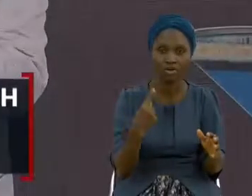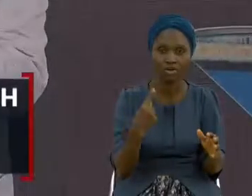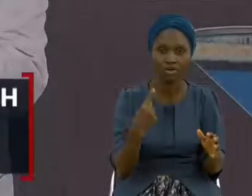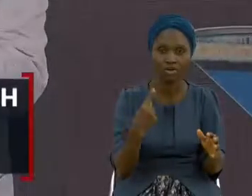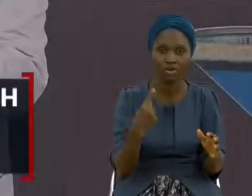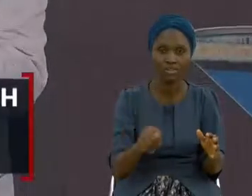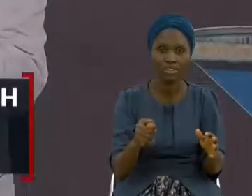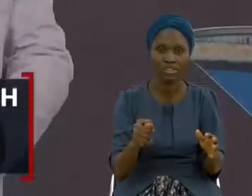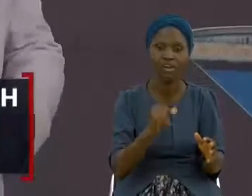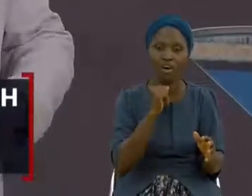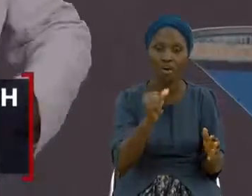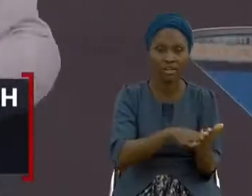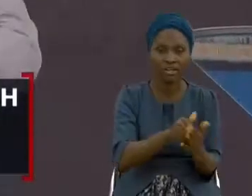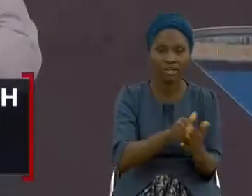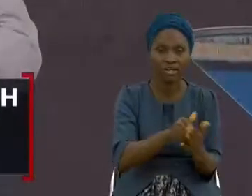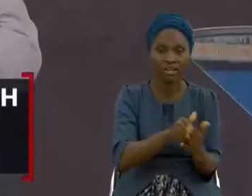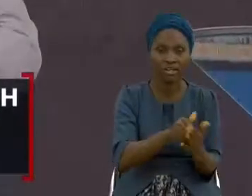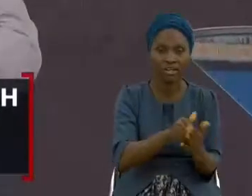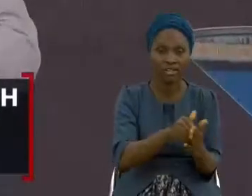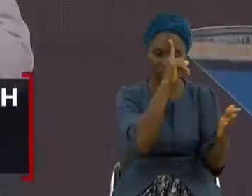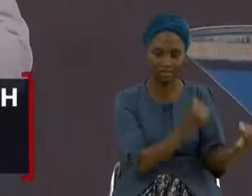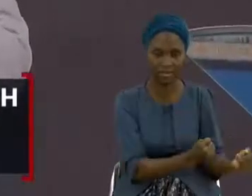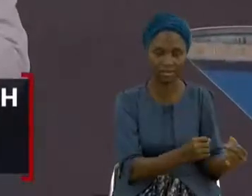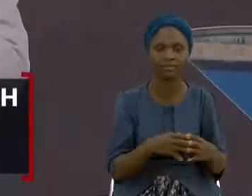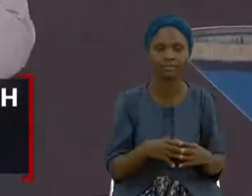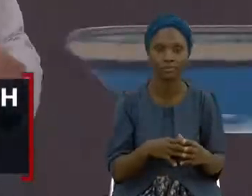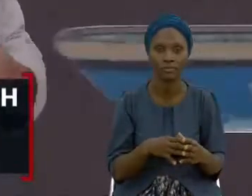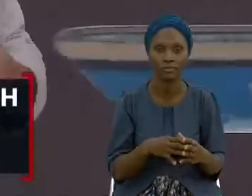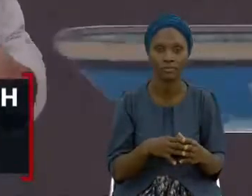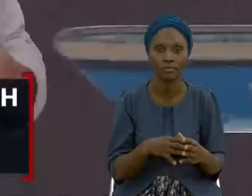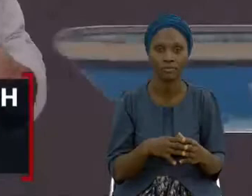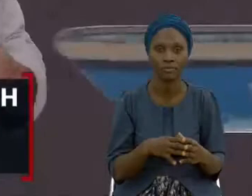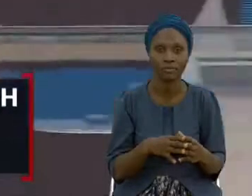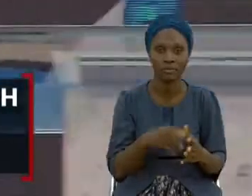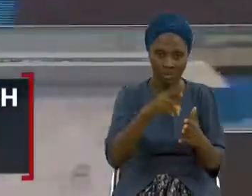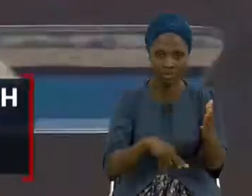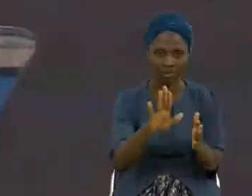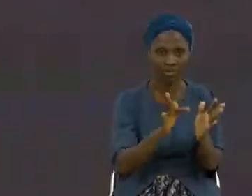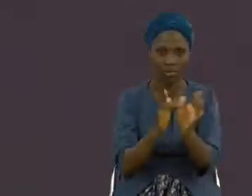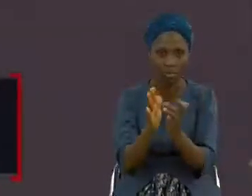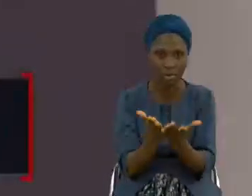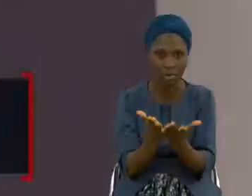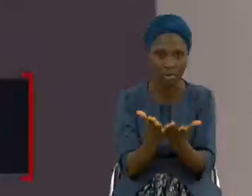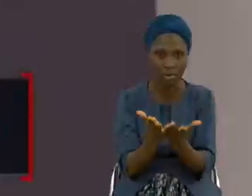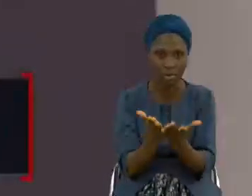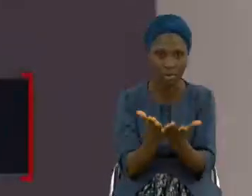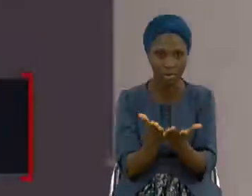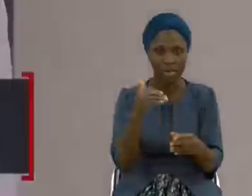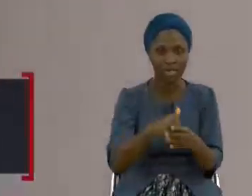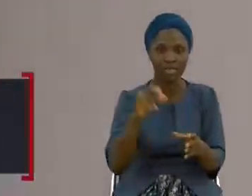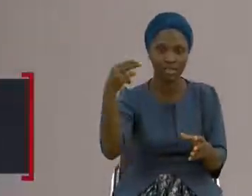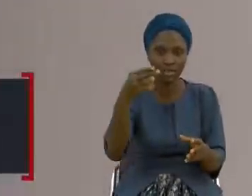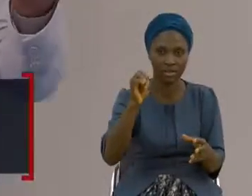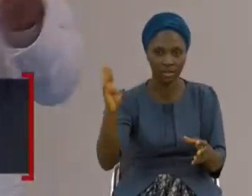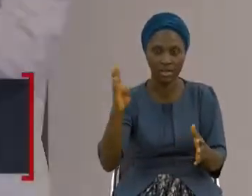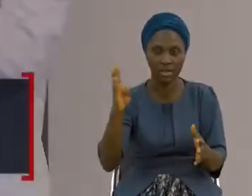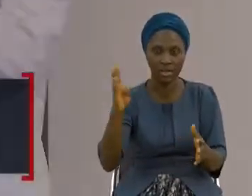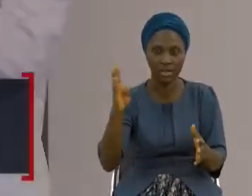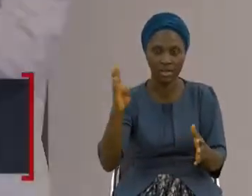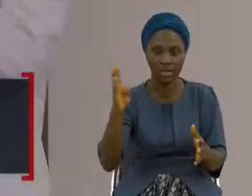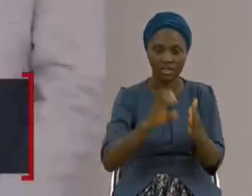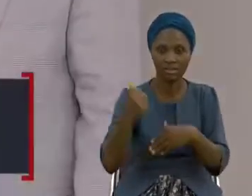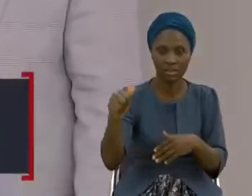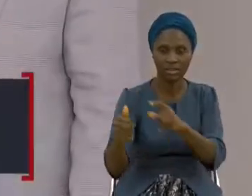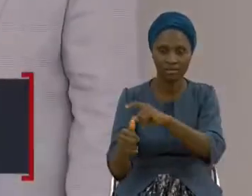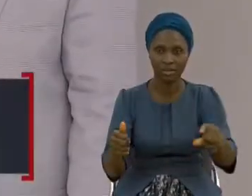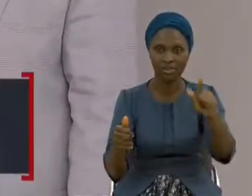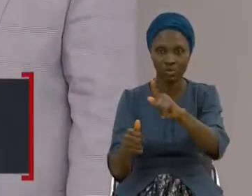look at your bible in hebrews chapter 10 a reading from persuade yesterday let us hold